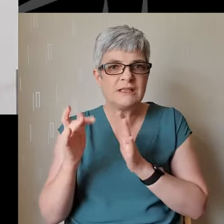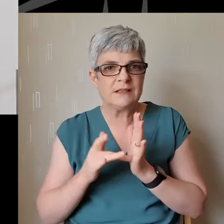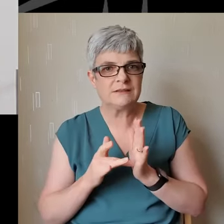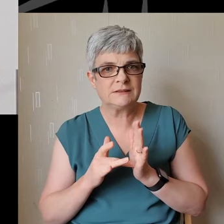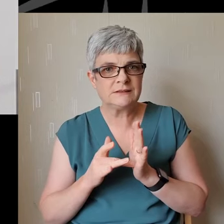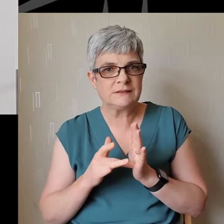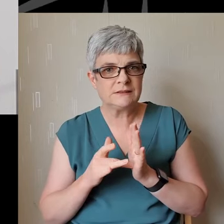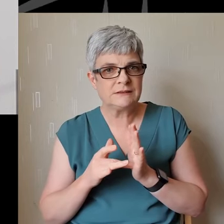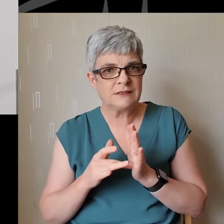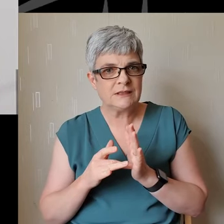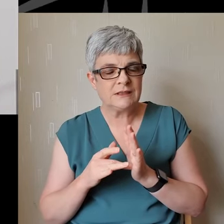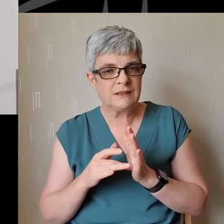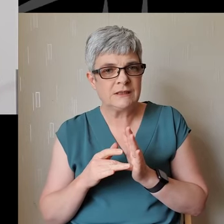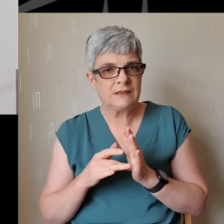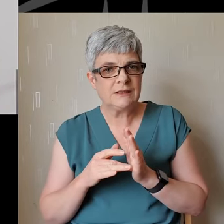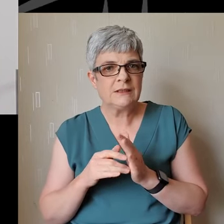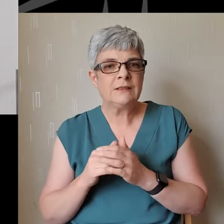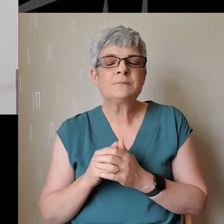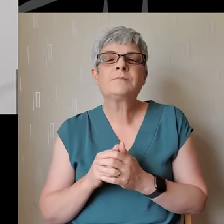Really.